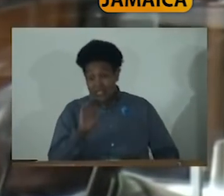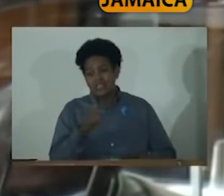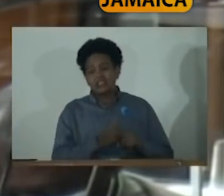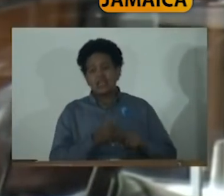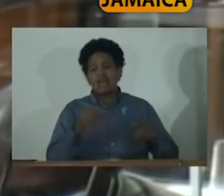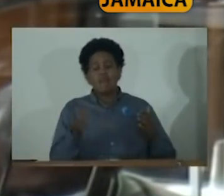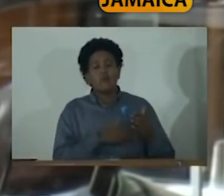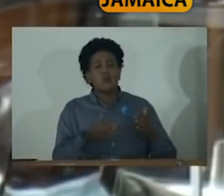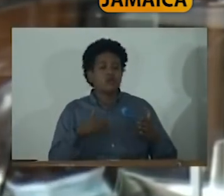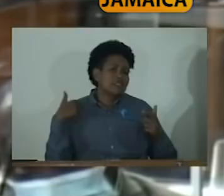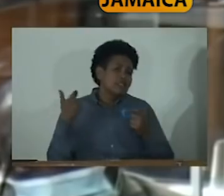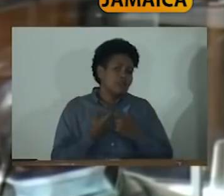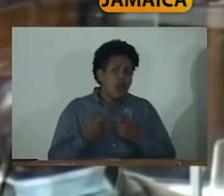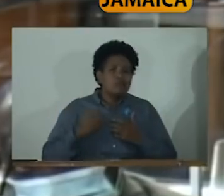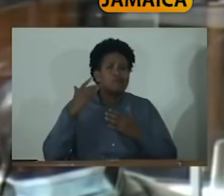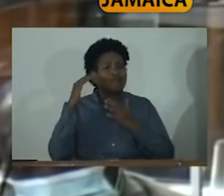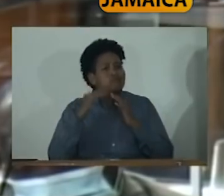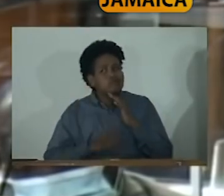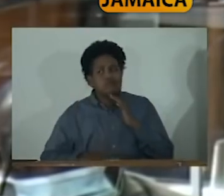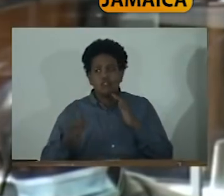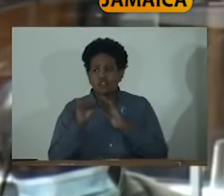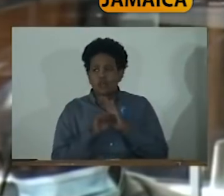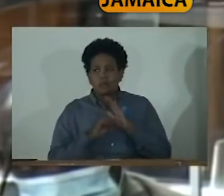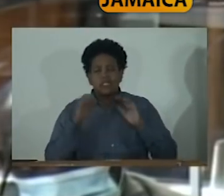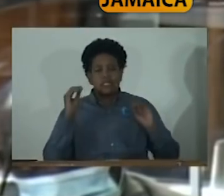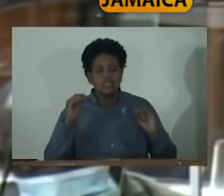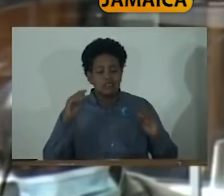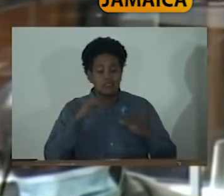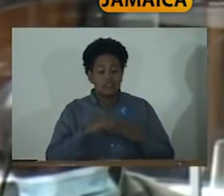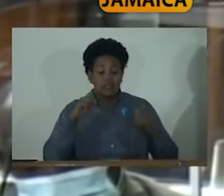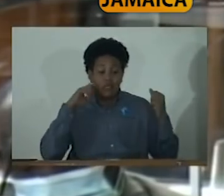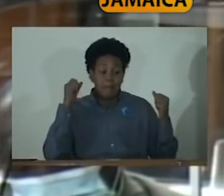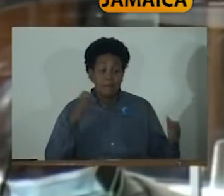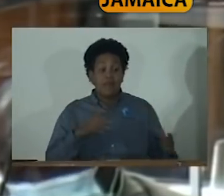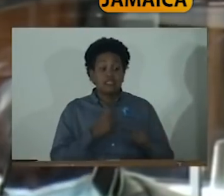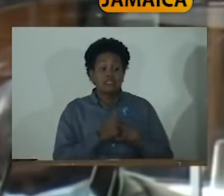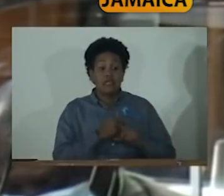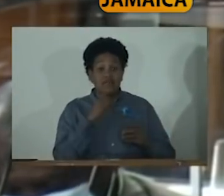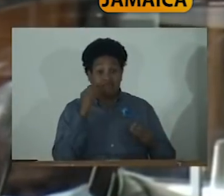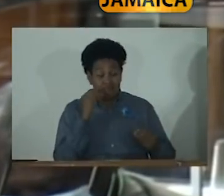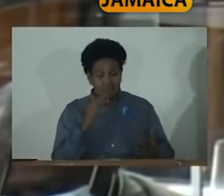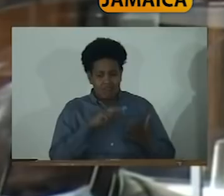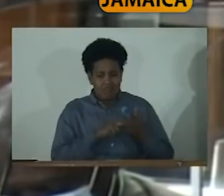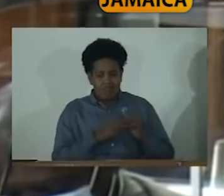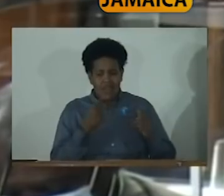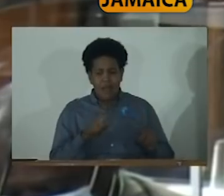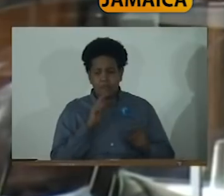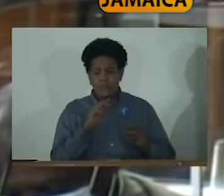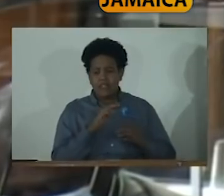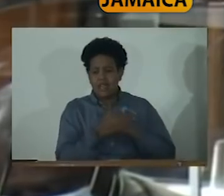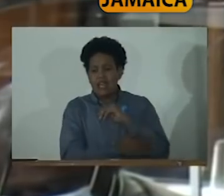music, Spanish, among other subjects. Among the many inspection indicators that the National